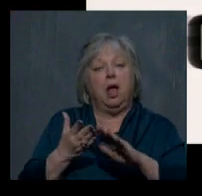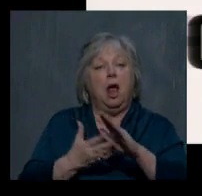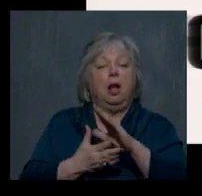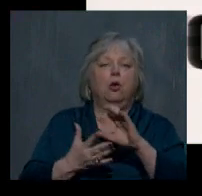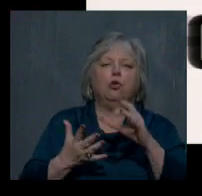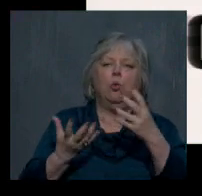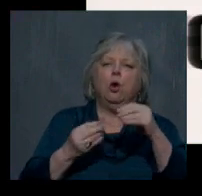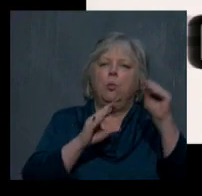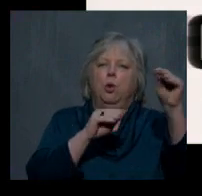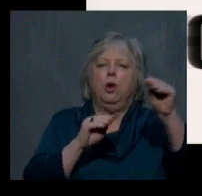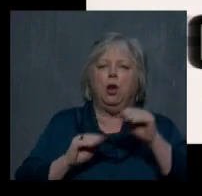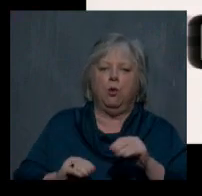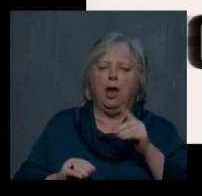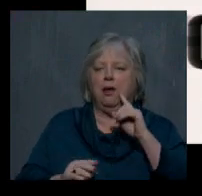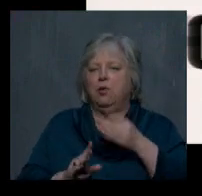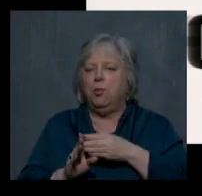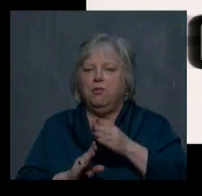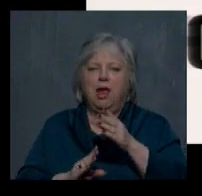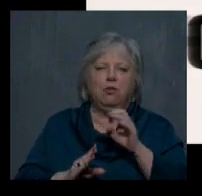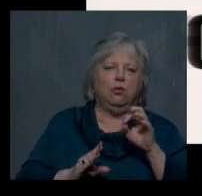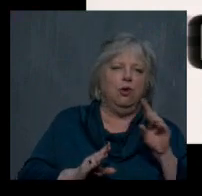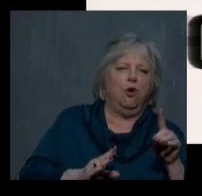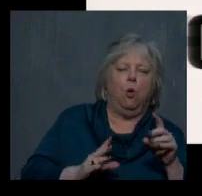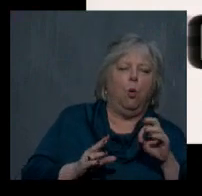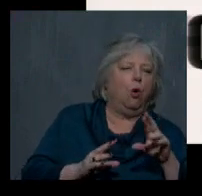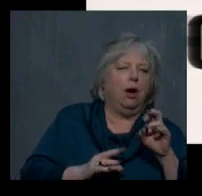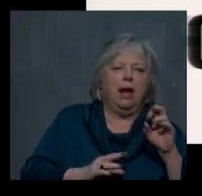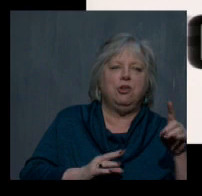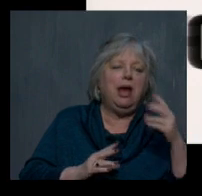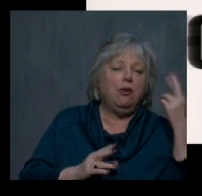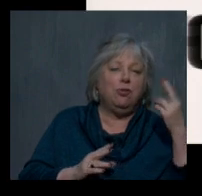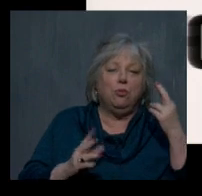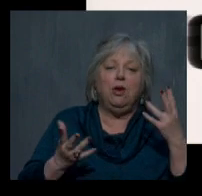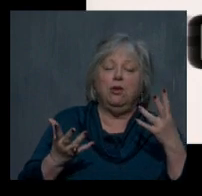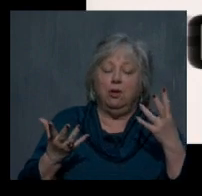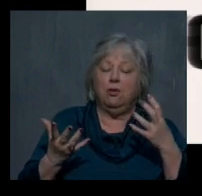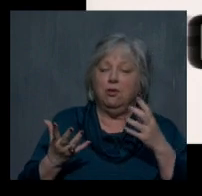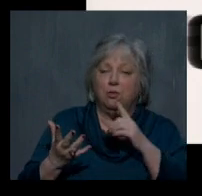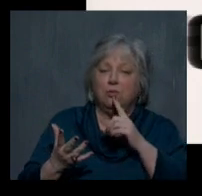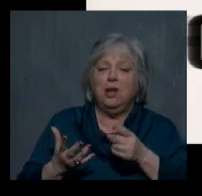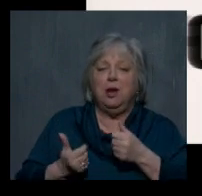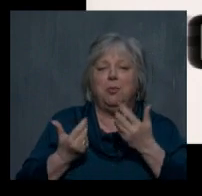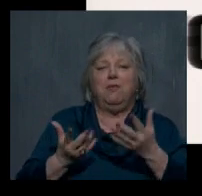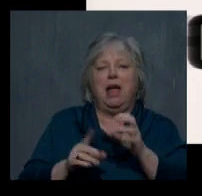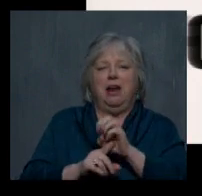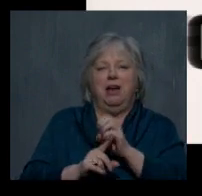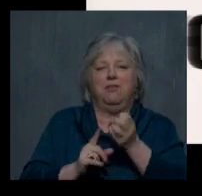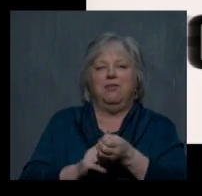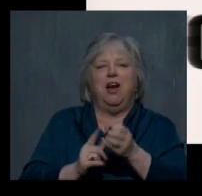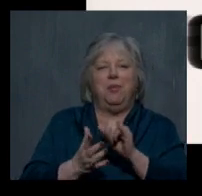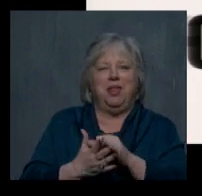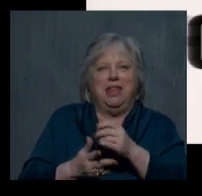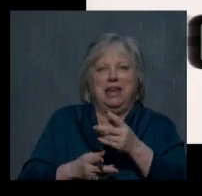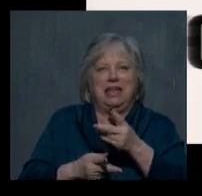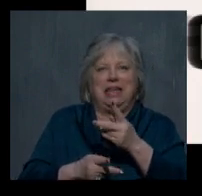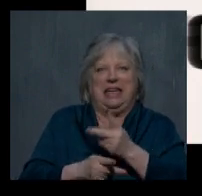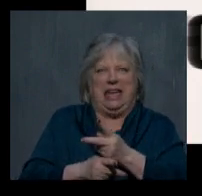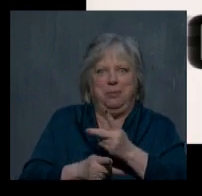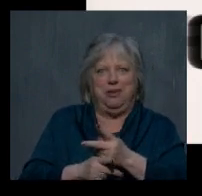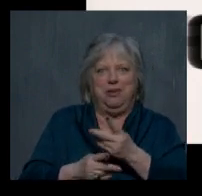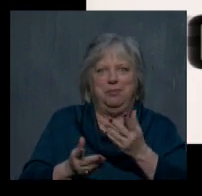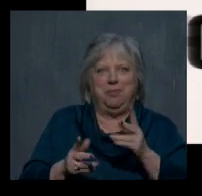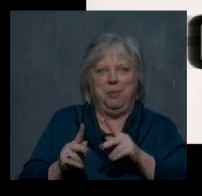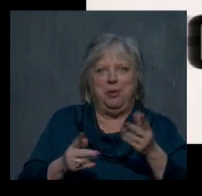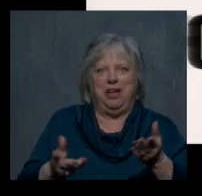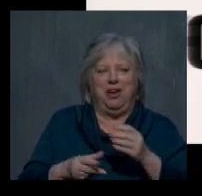place to relocate, that's for professional or educational reasons, really provide an environment that keeps them here in our Little